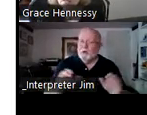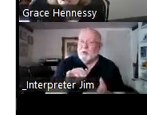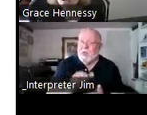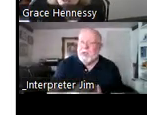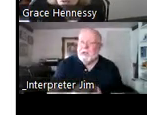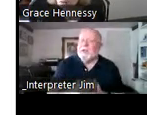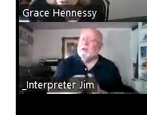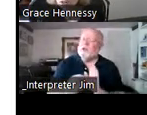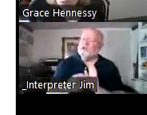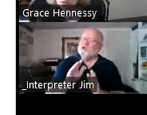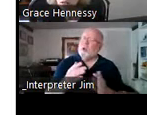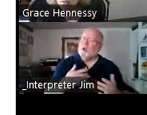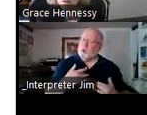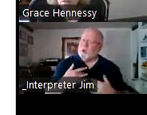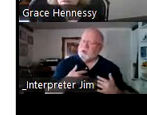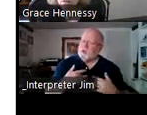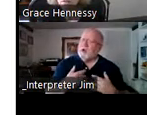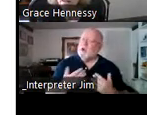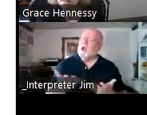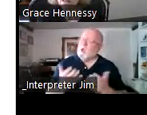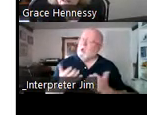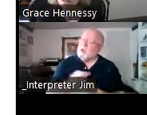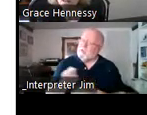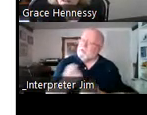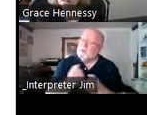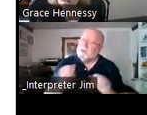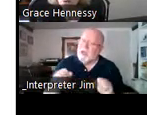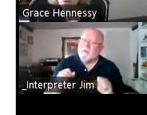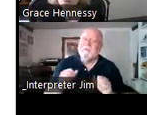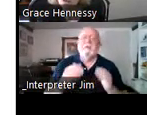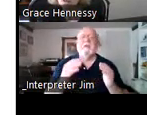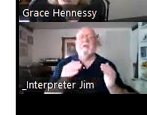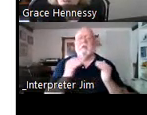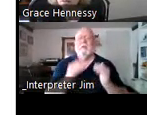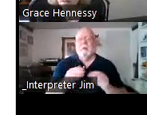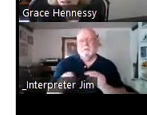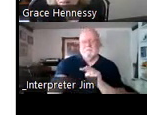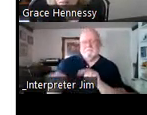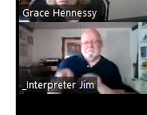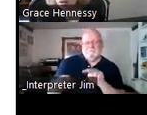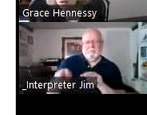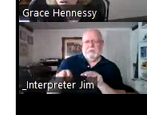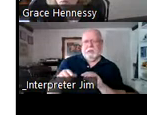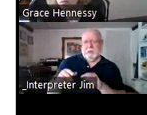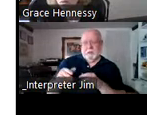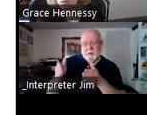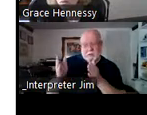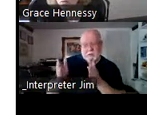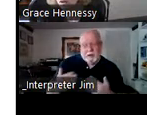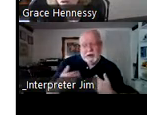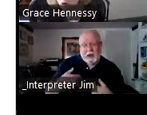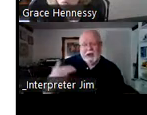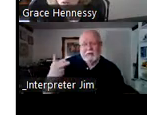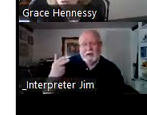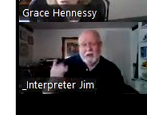of the individual and a wish to keep them safe. You assess whether the person at risk has access to firearms or other